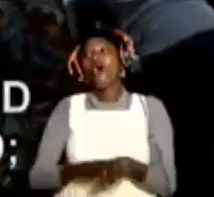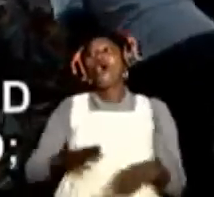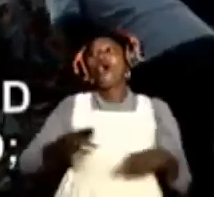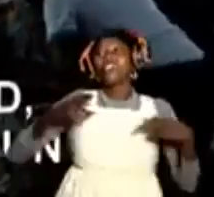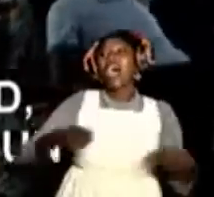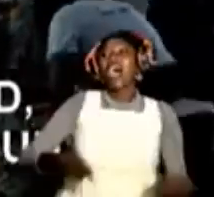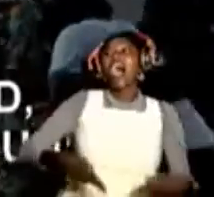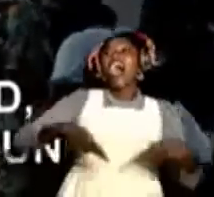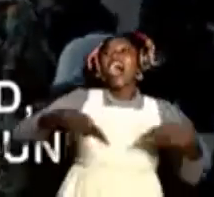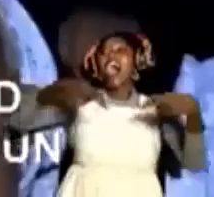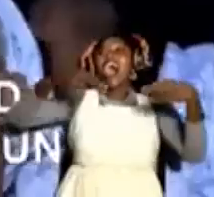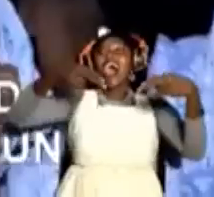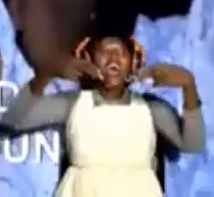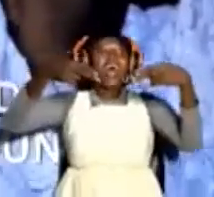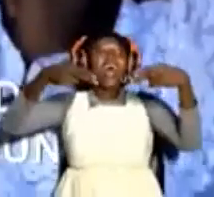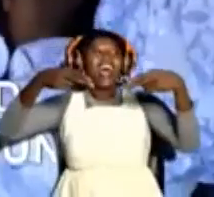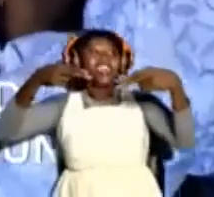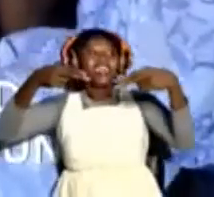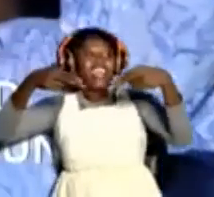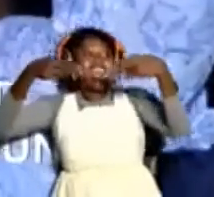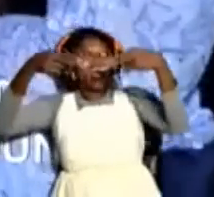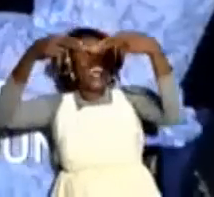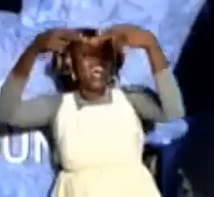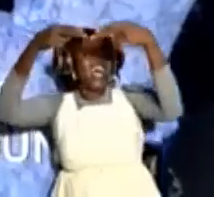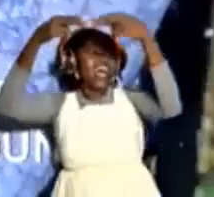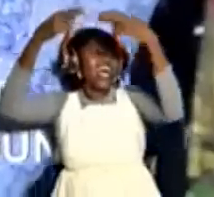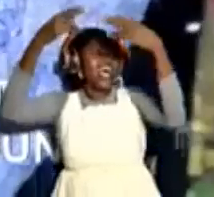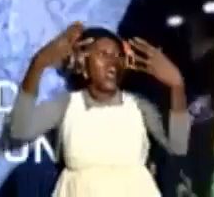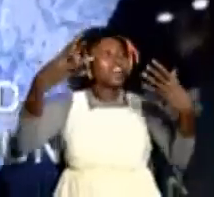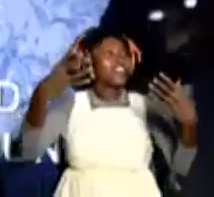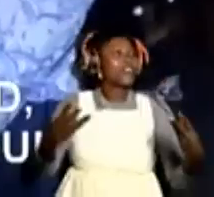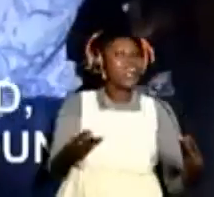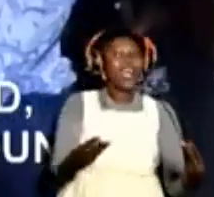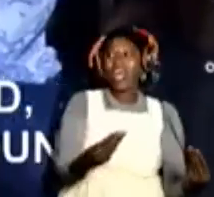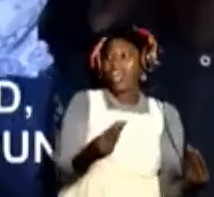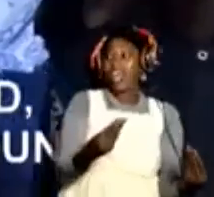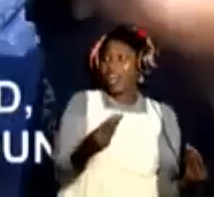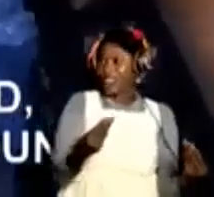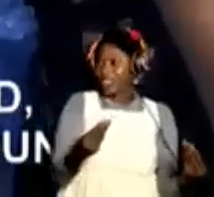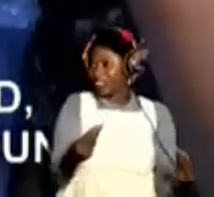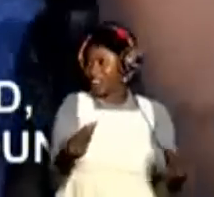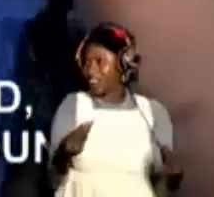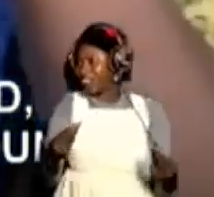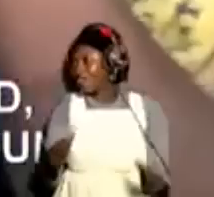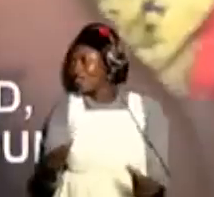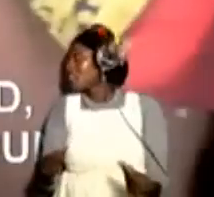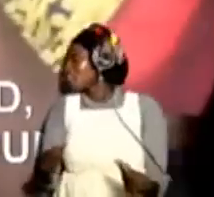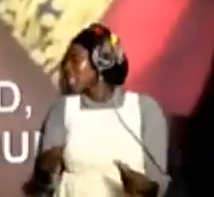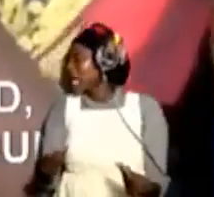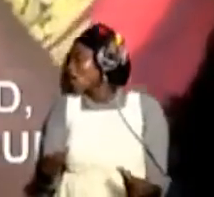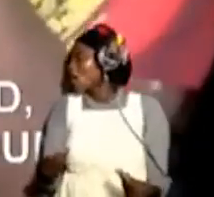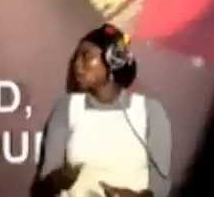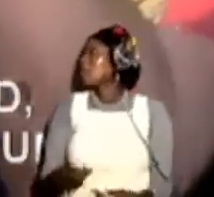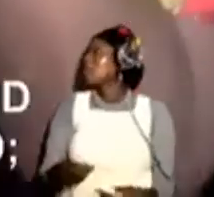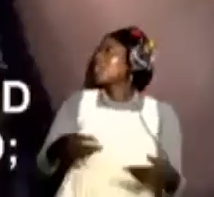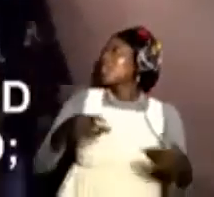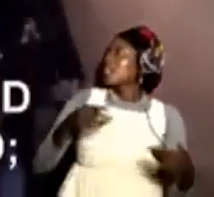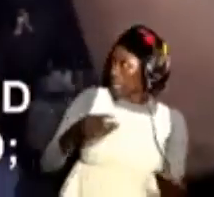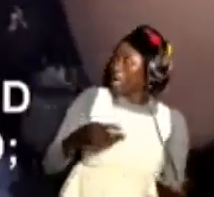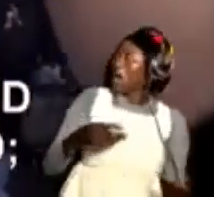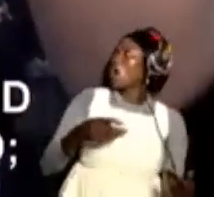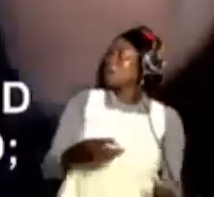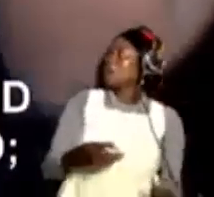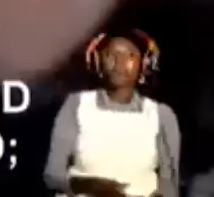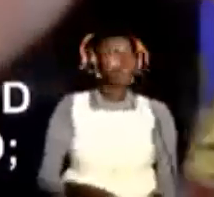Because we are scattered, if you are coming, just rush down before the Lord.